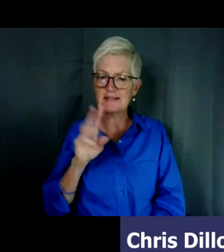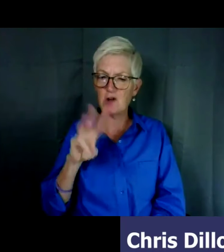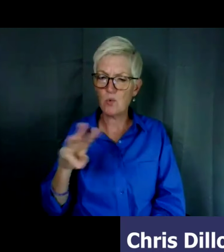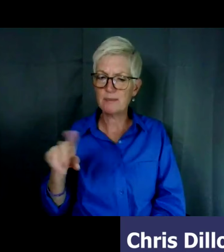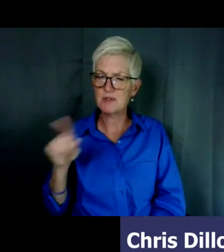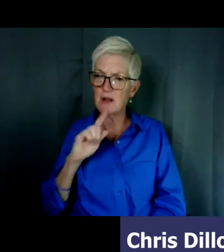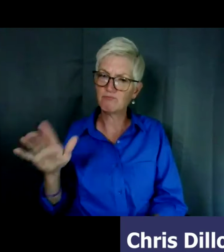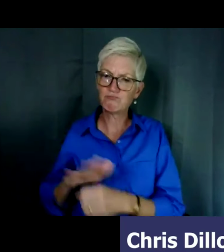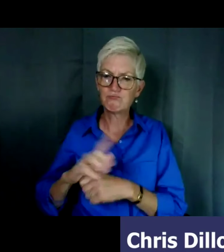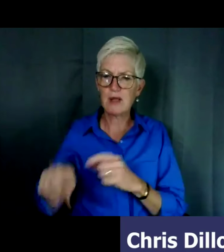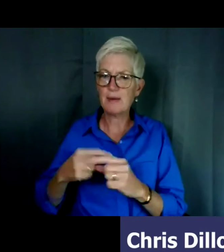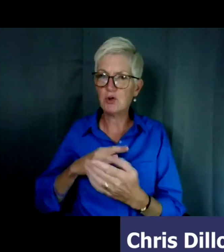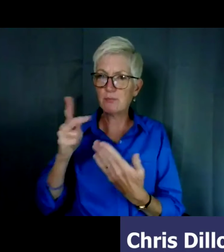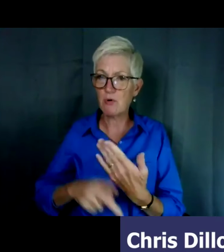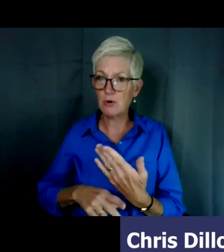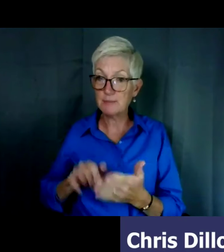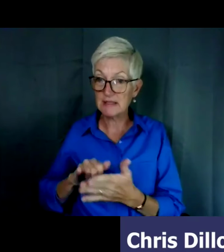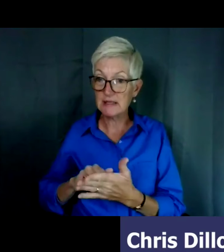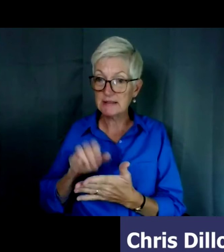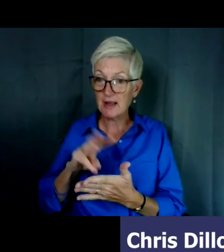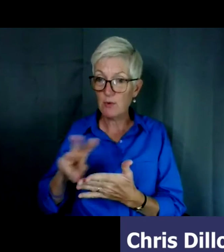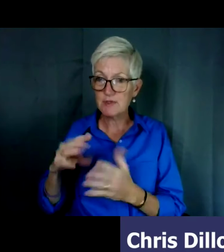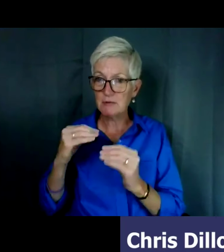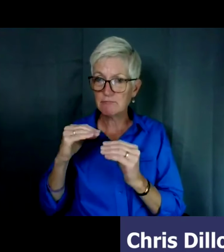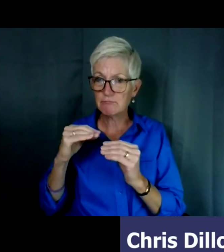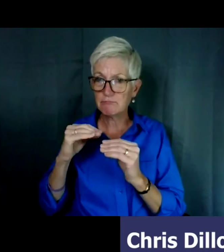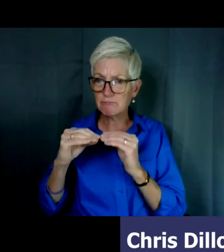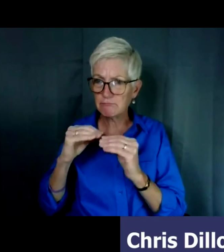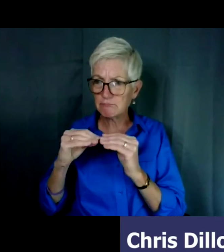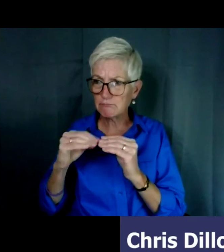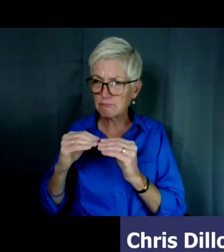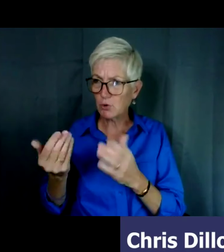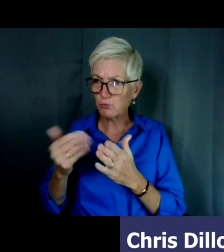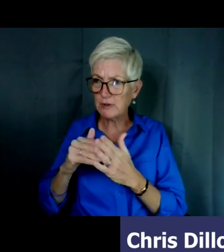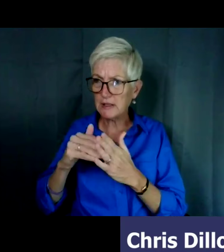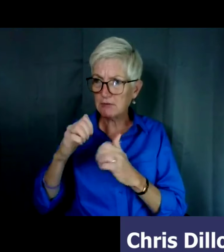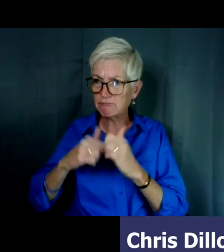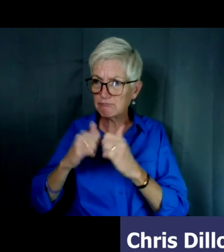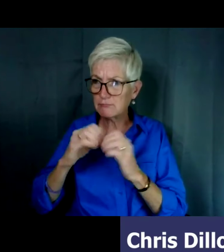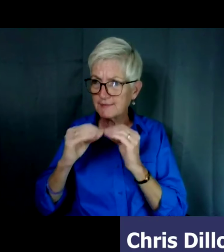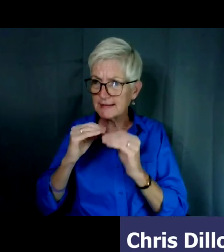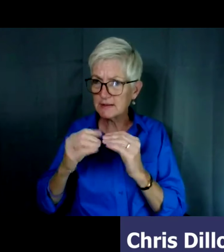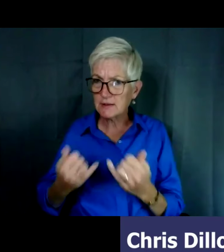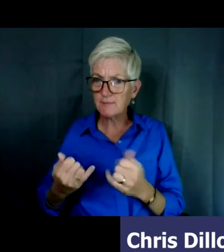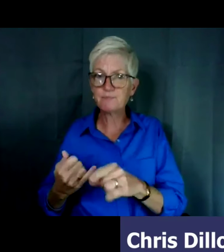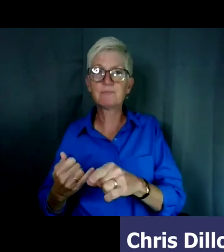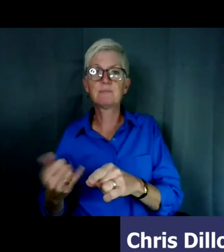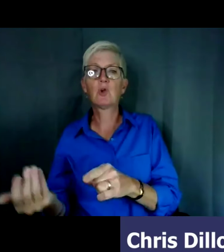about your programs. Is that website under construction or for reconstruction right now, or can they still?